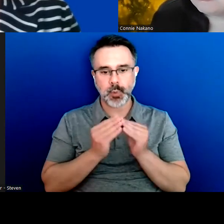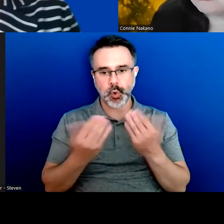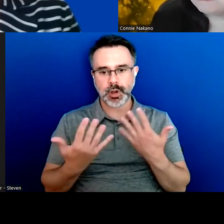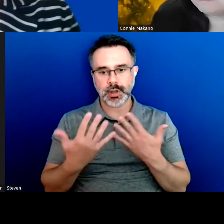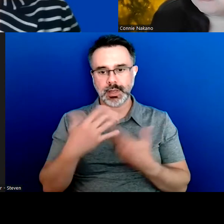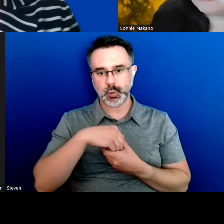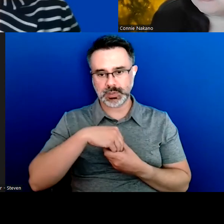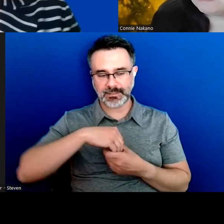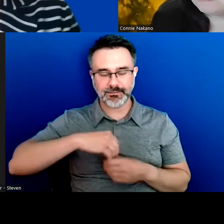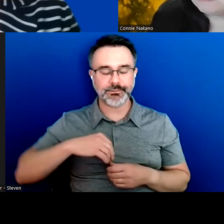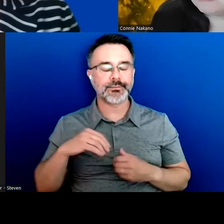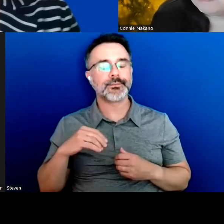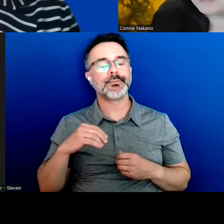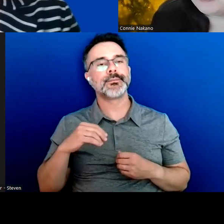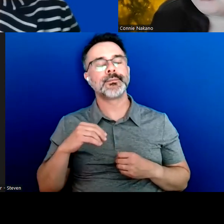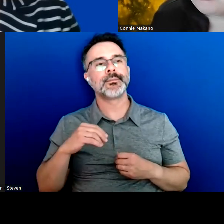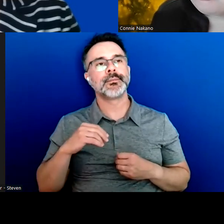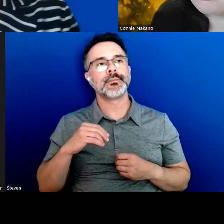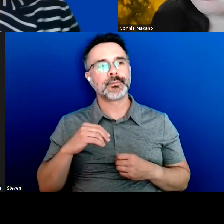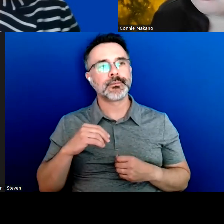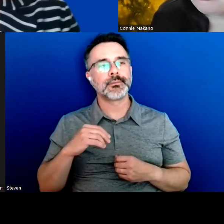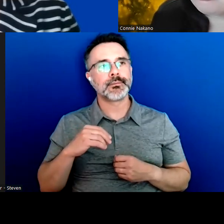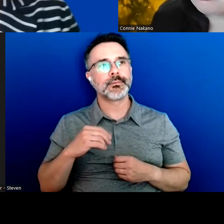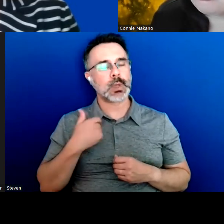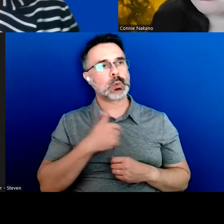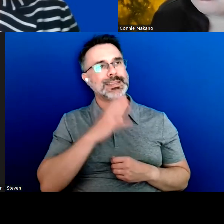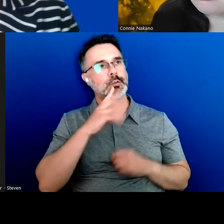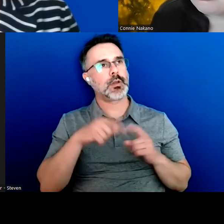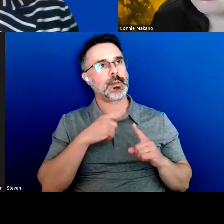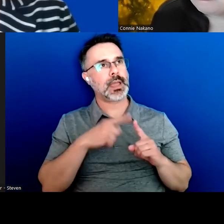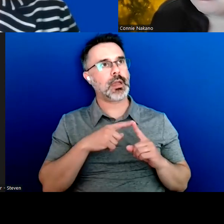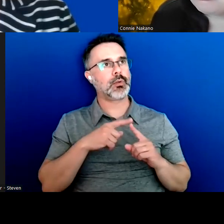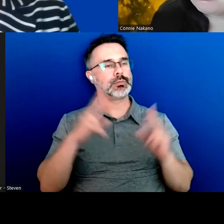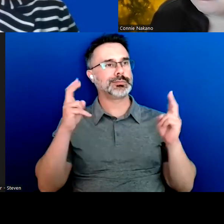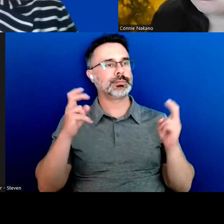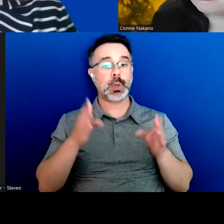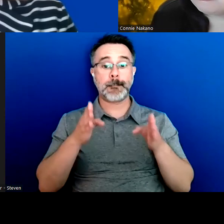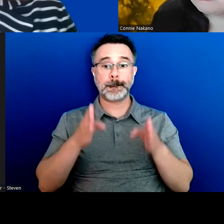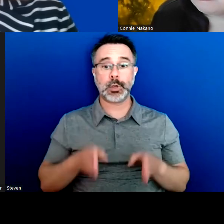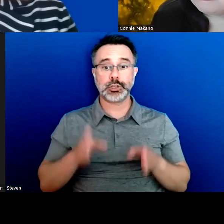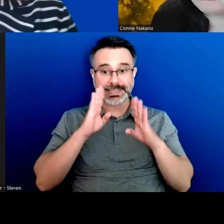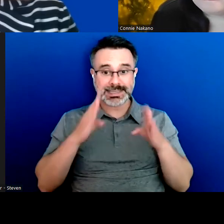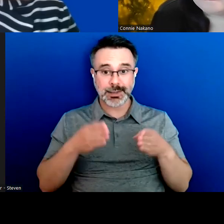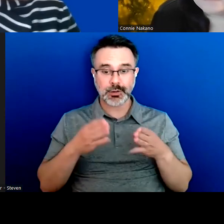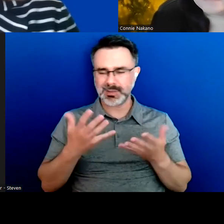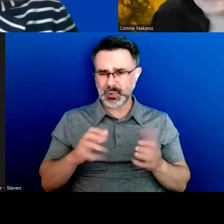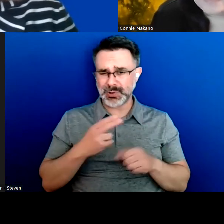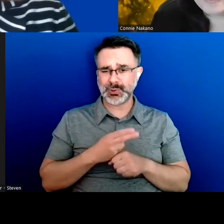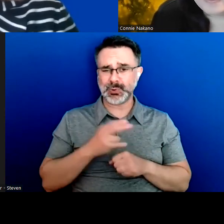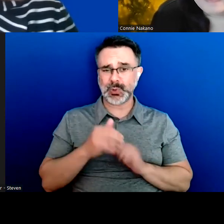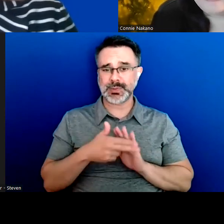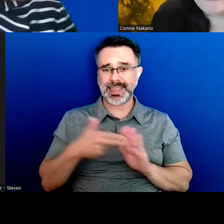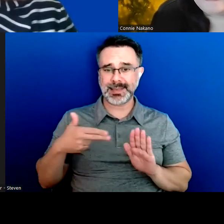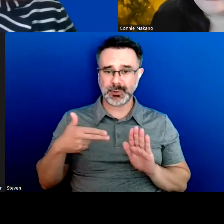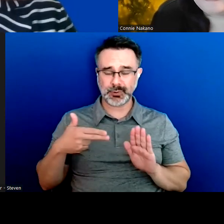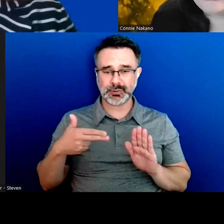when we talk about being person-centered, we don't want to use those labels necessarily. We really want to